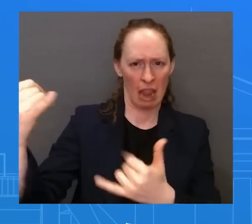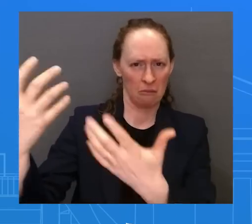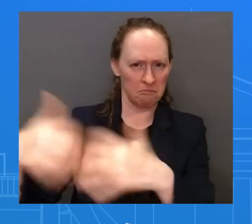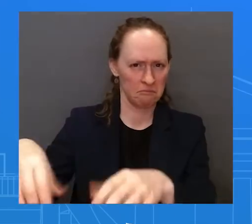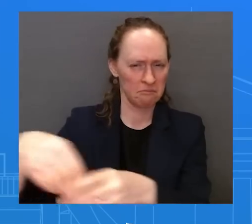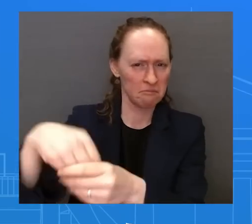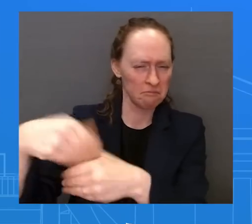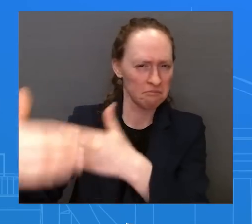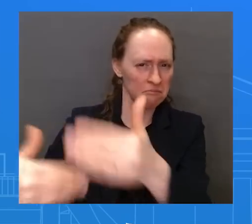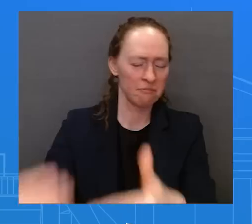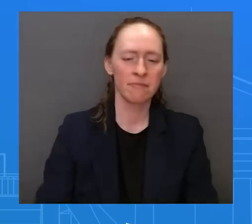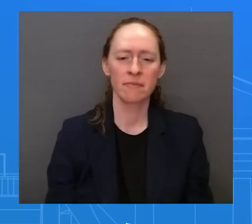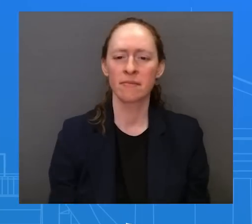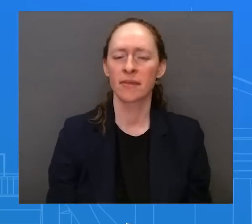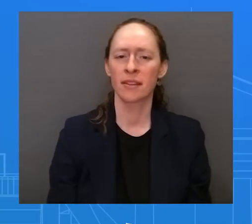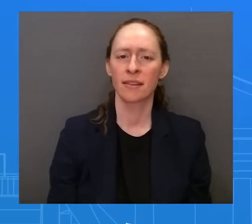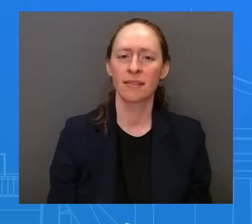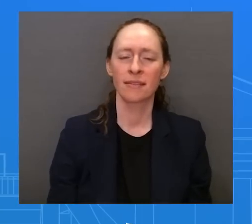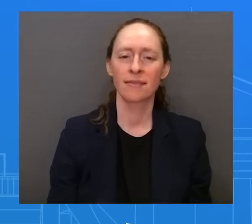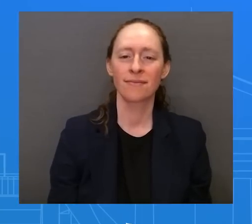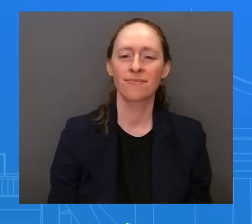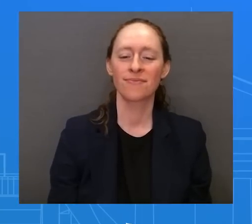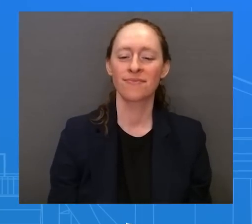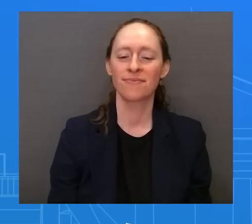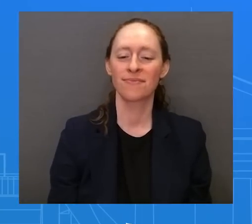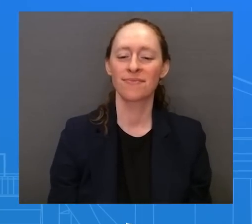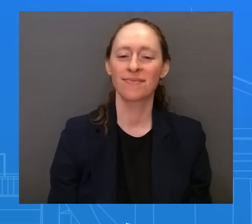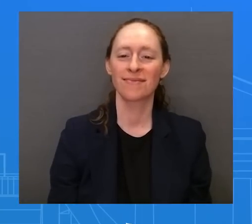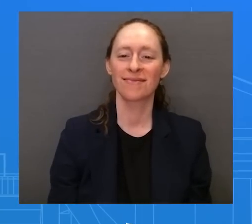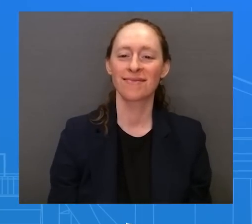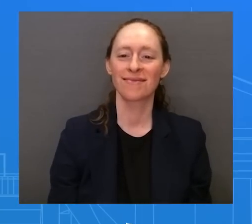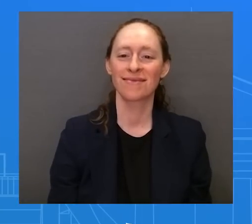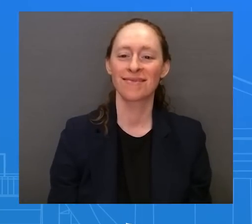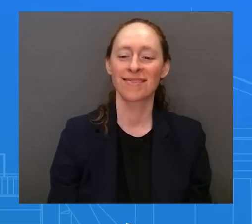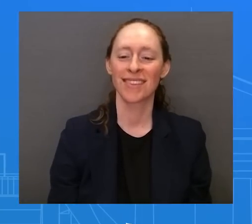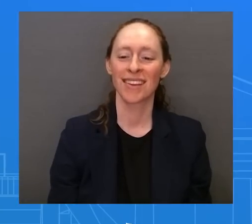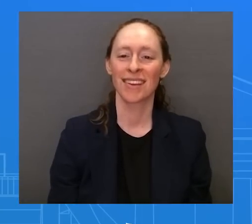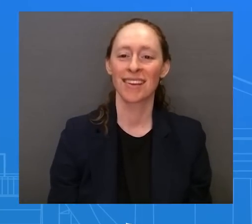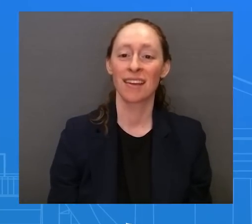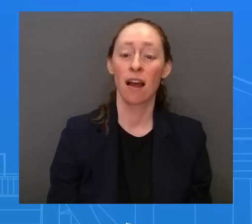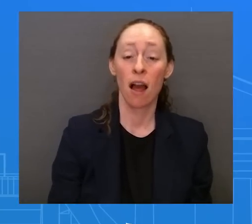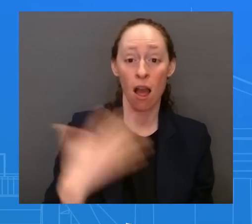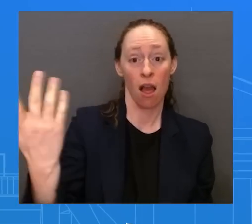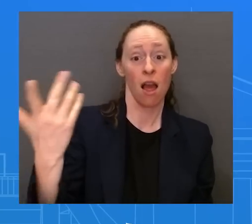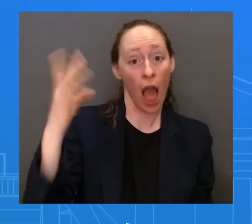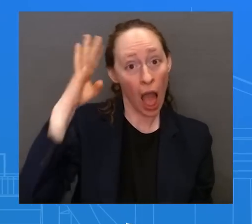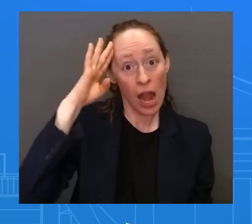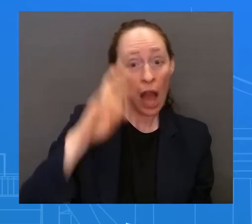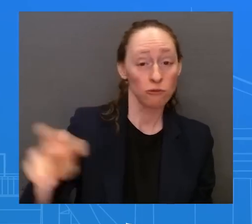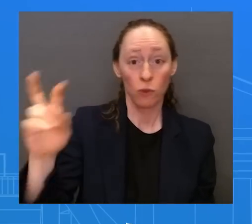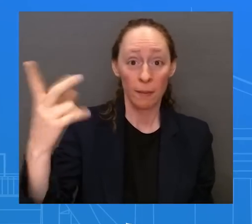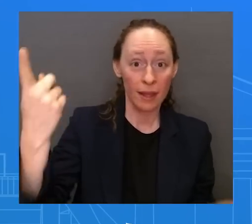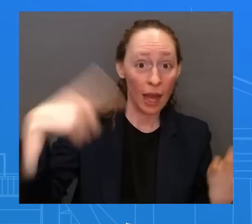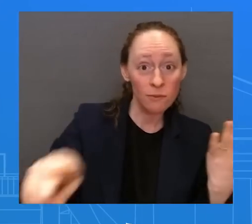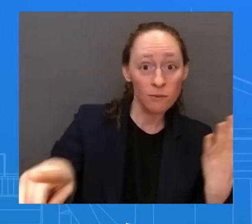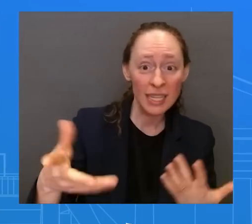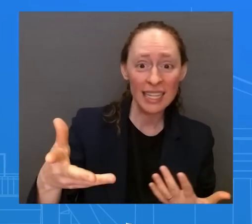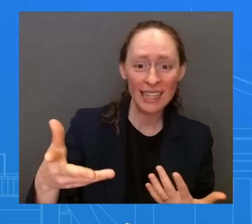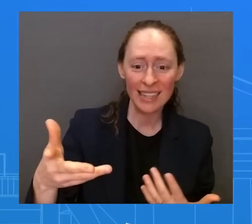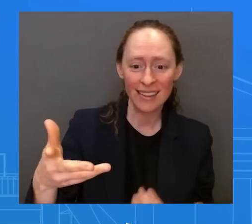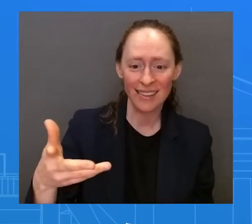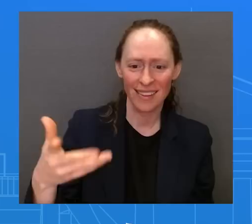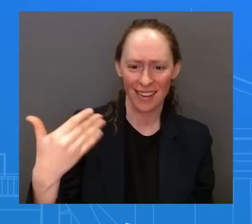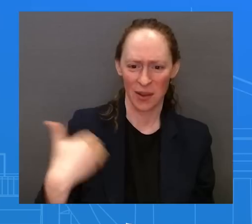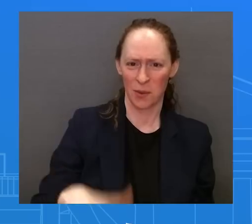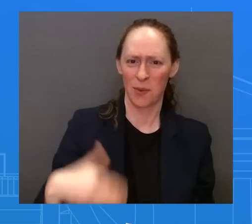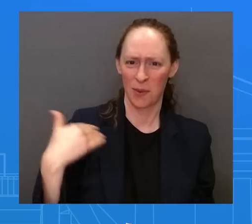very cute you got this Ireland trip next week The Dramatics I was